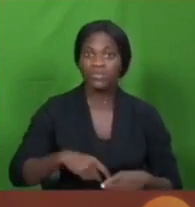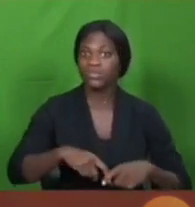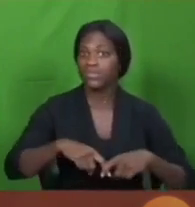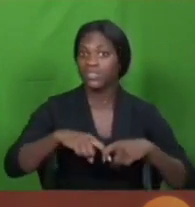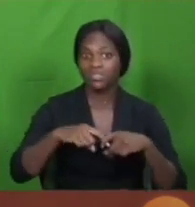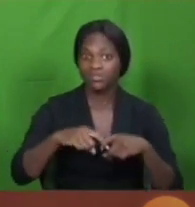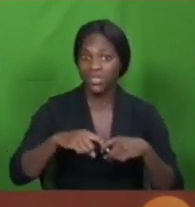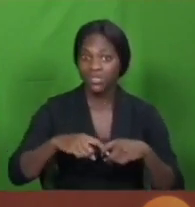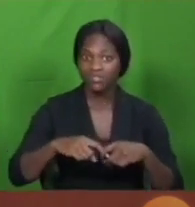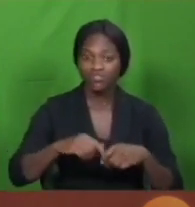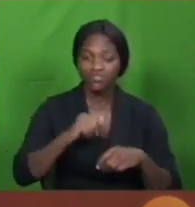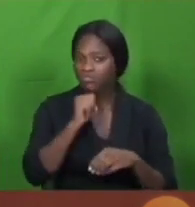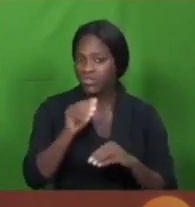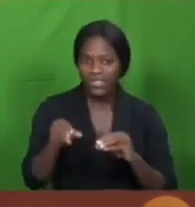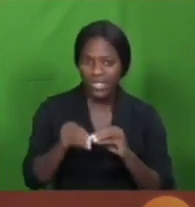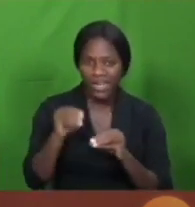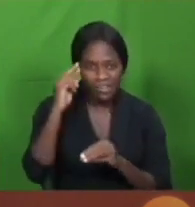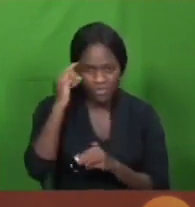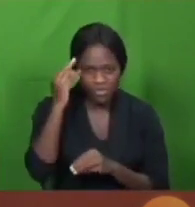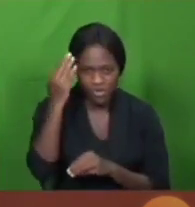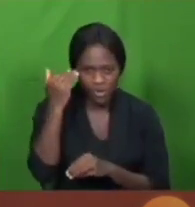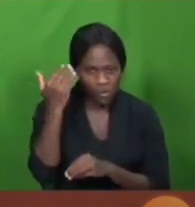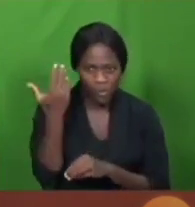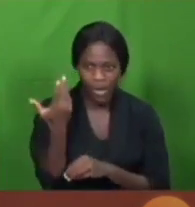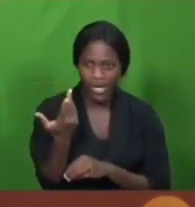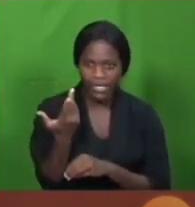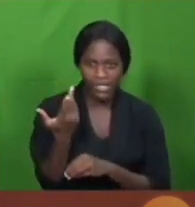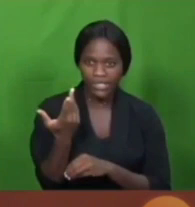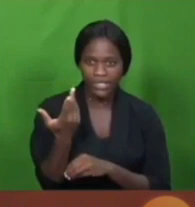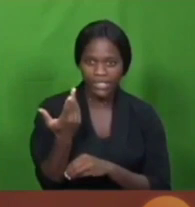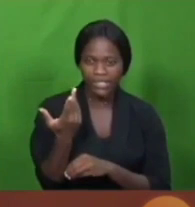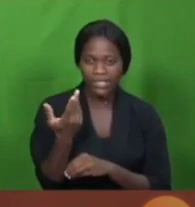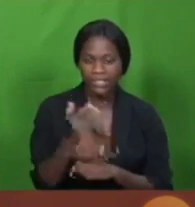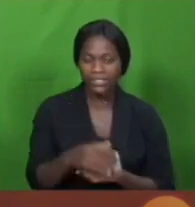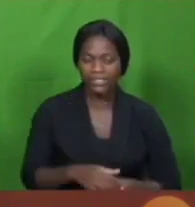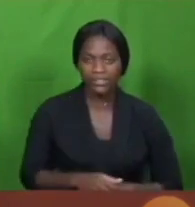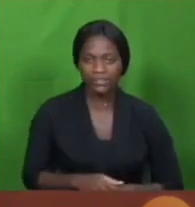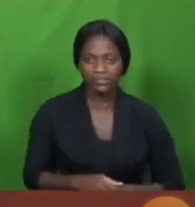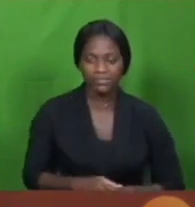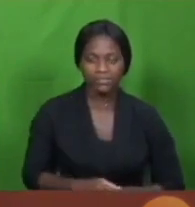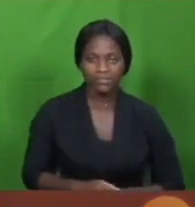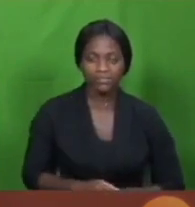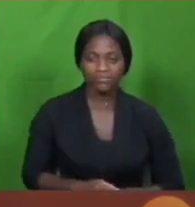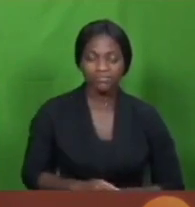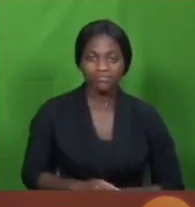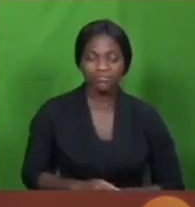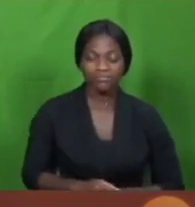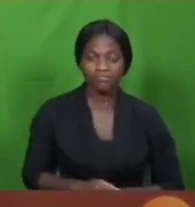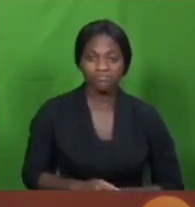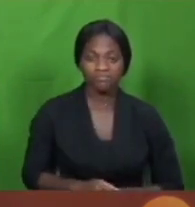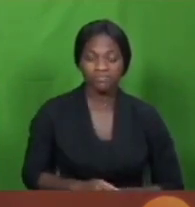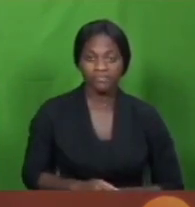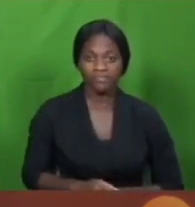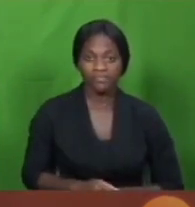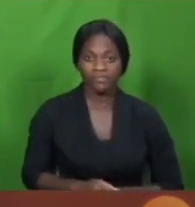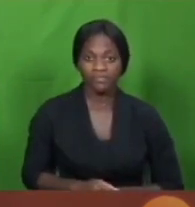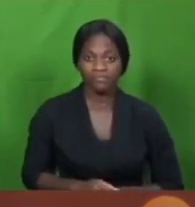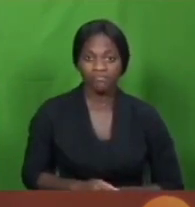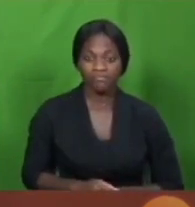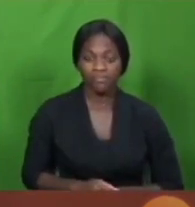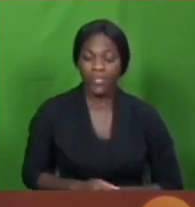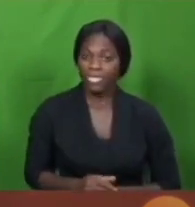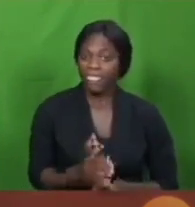the reason for the suspension. There are many reasons why we suspend. And some may